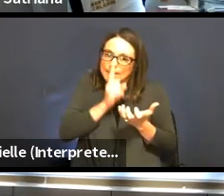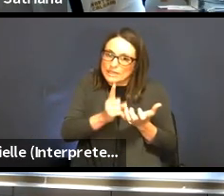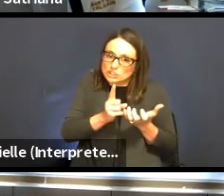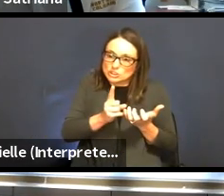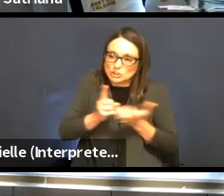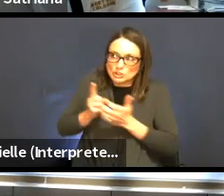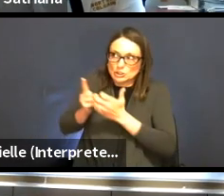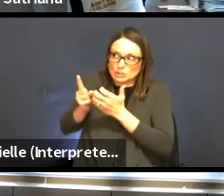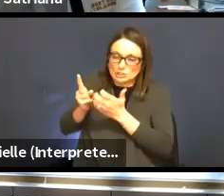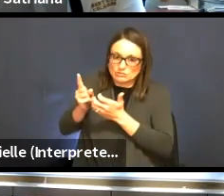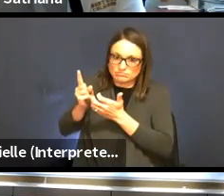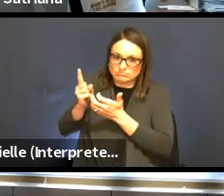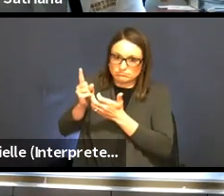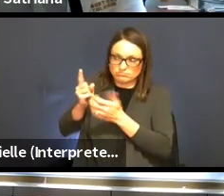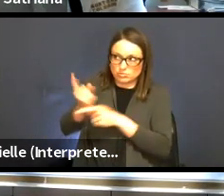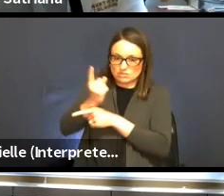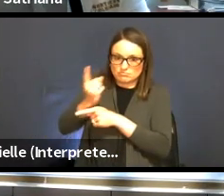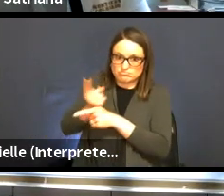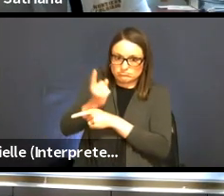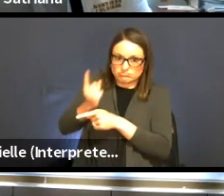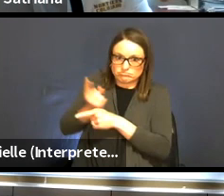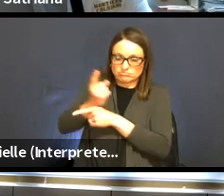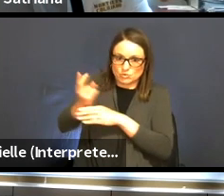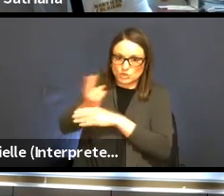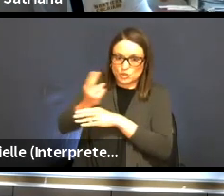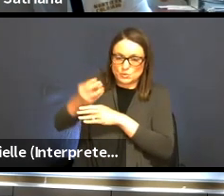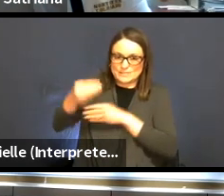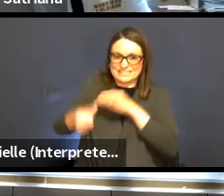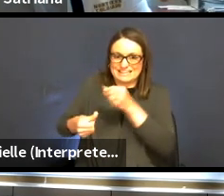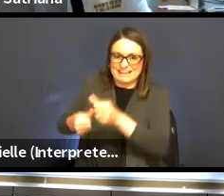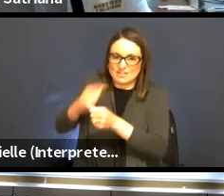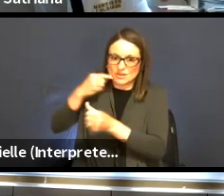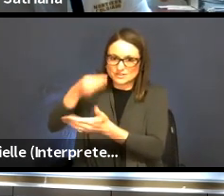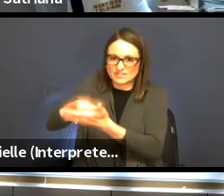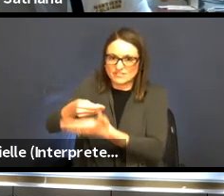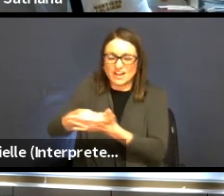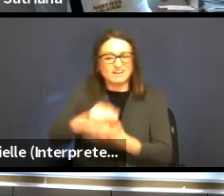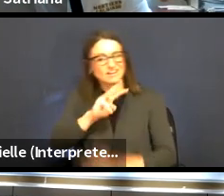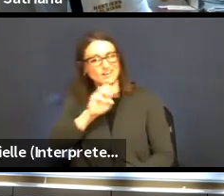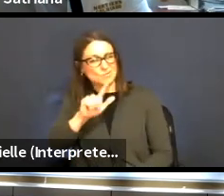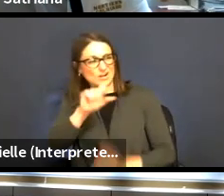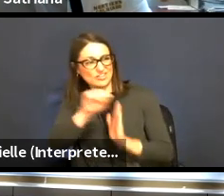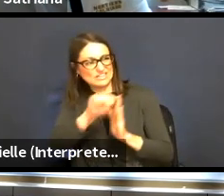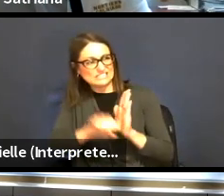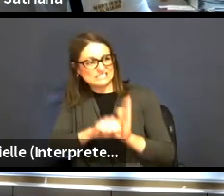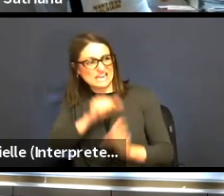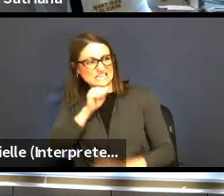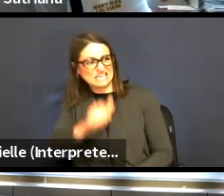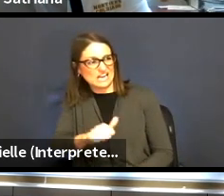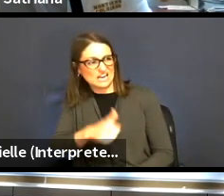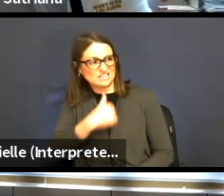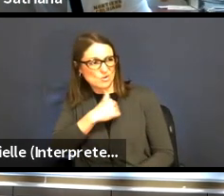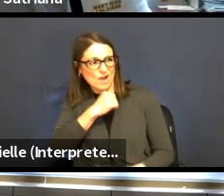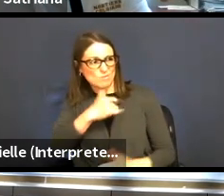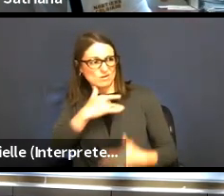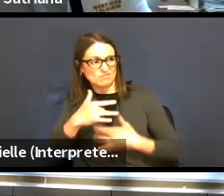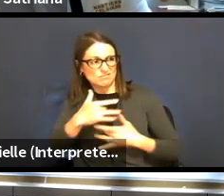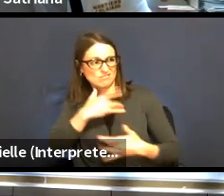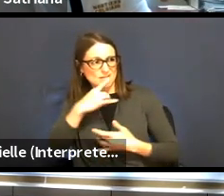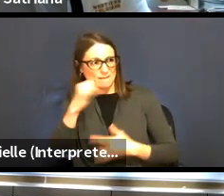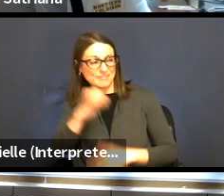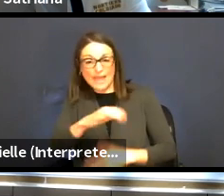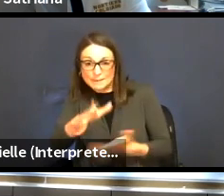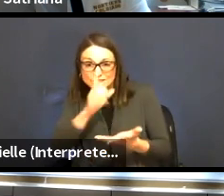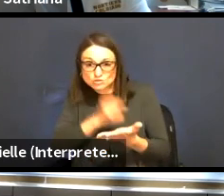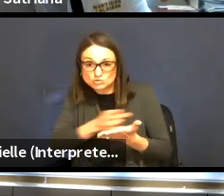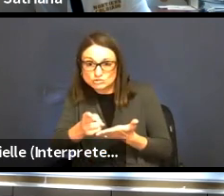use those funds. Yeah, but the state didn't, so I mean, I wouldn't be too concerned about that. I mean, truly,